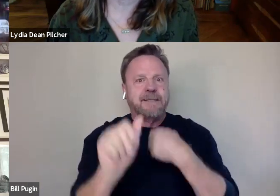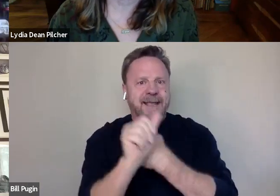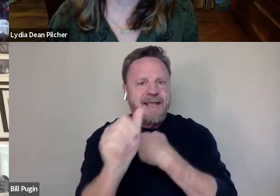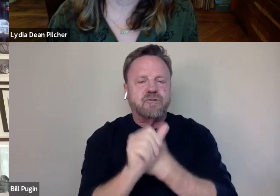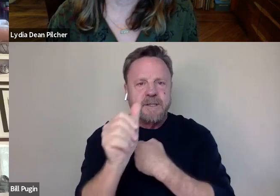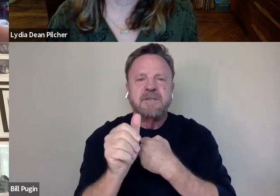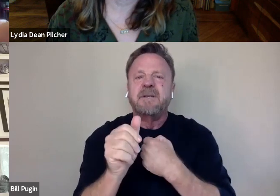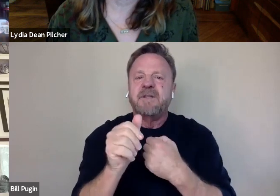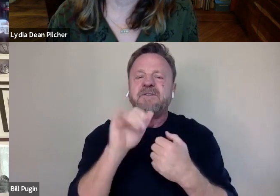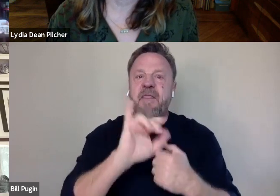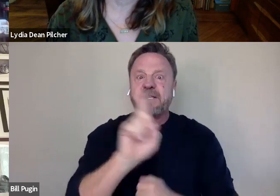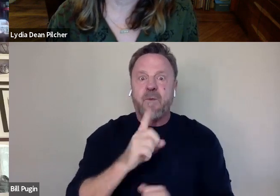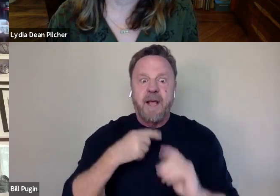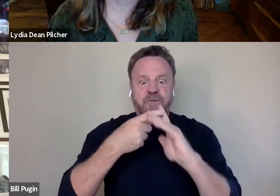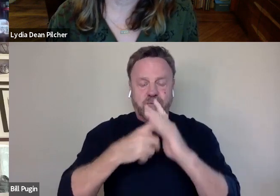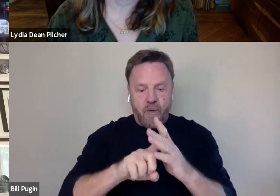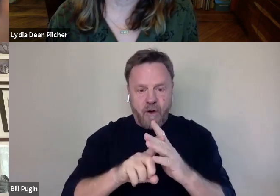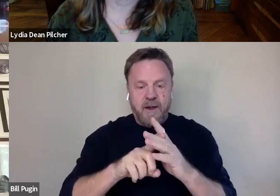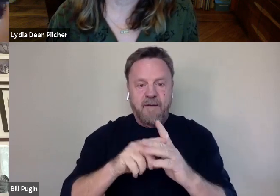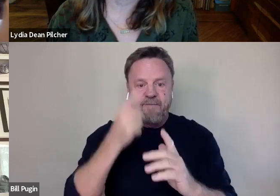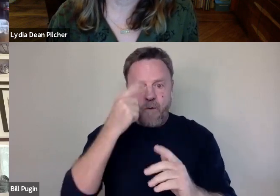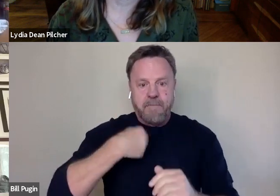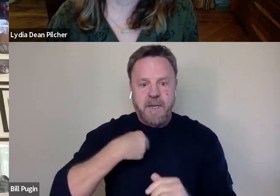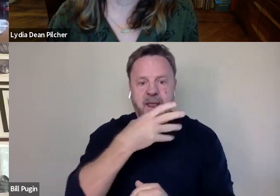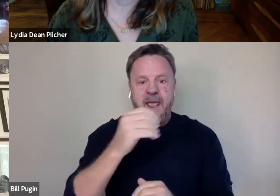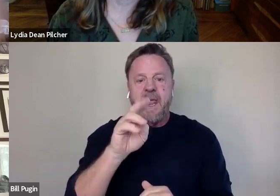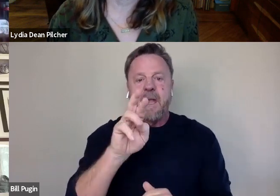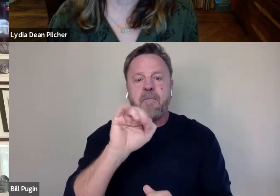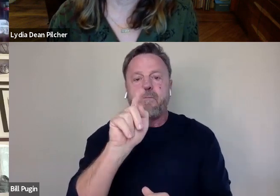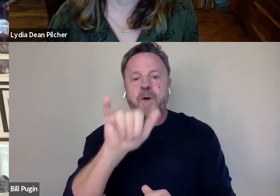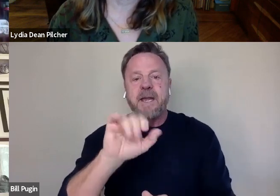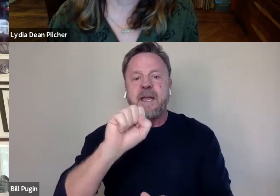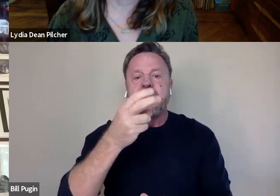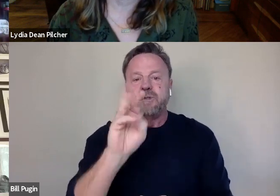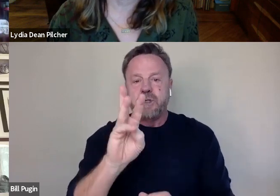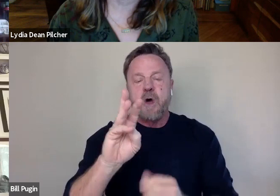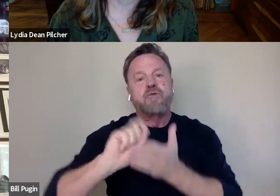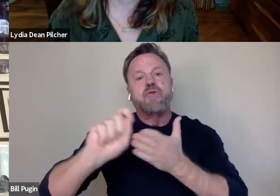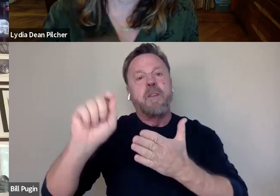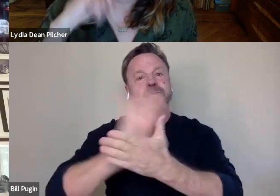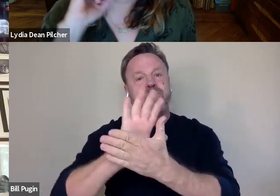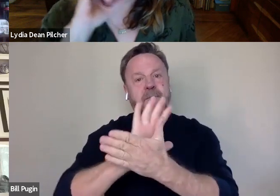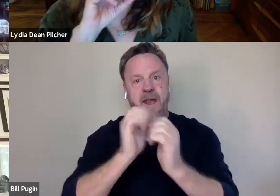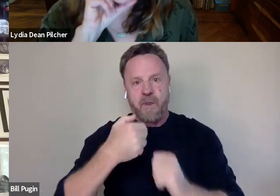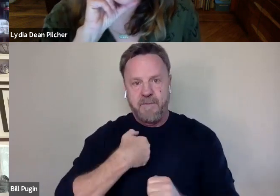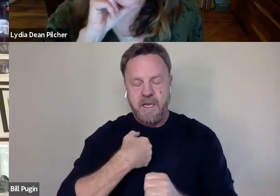was the jumping off point for me and Brittany Shaw, who wrote the screenplay with me, in terms